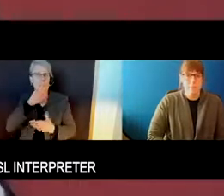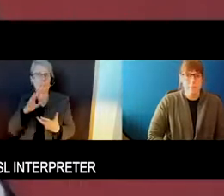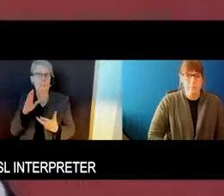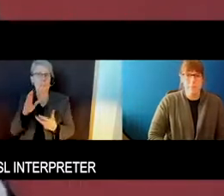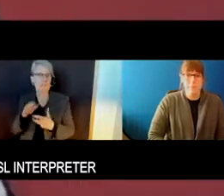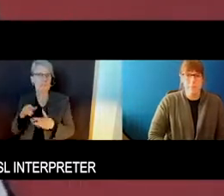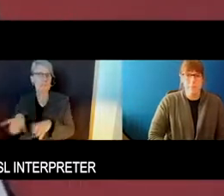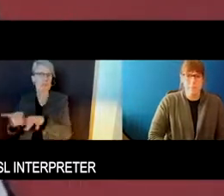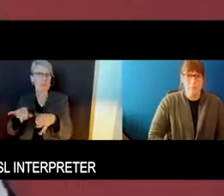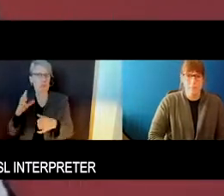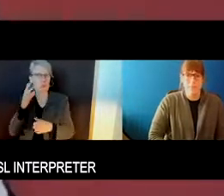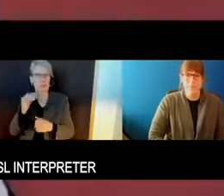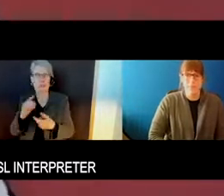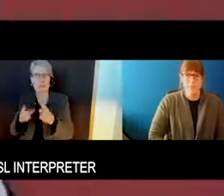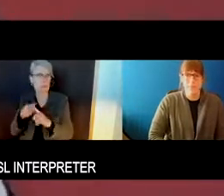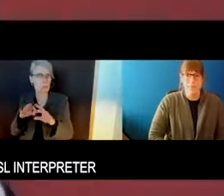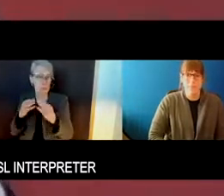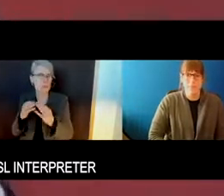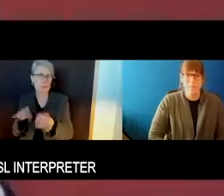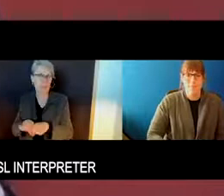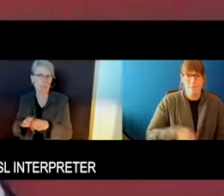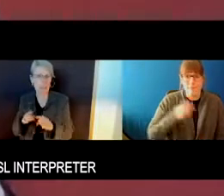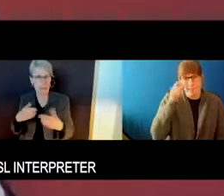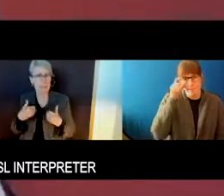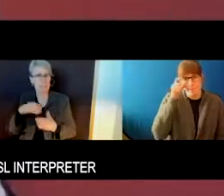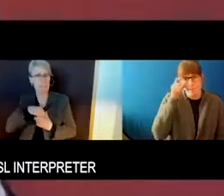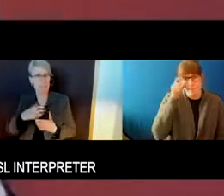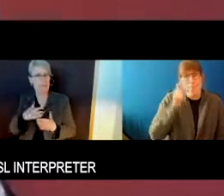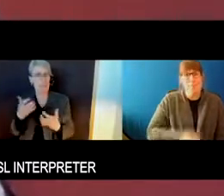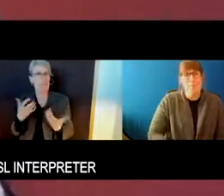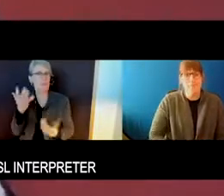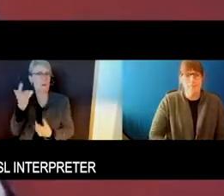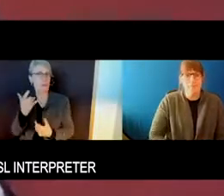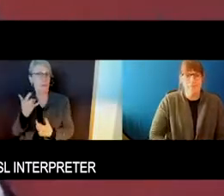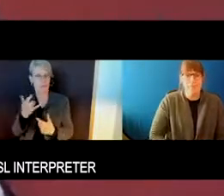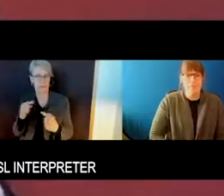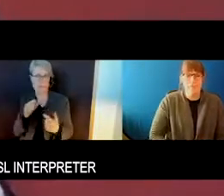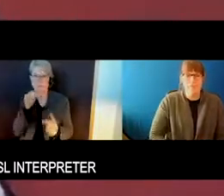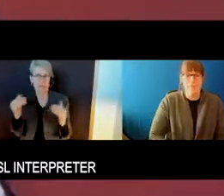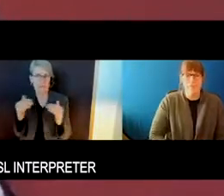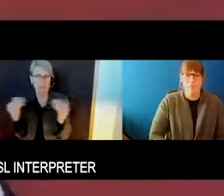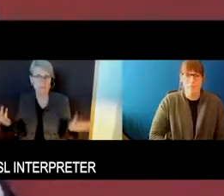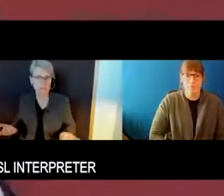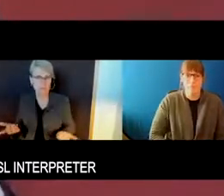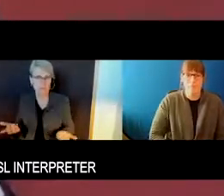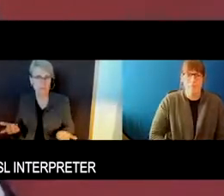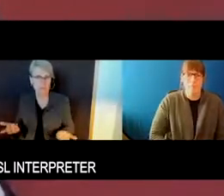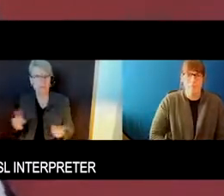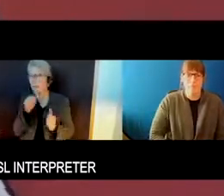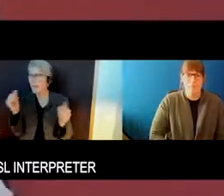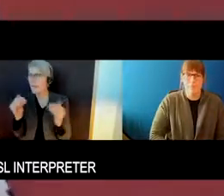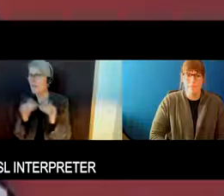all of the different barriers that people with disabilities and families and friends experience, there is anger there. Why? It's not